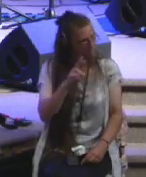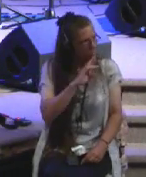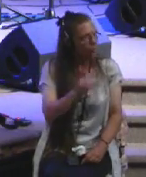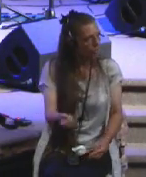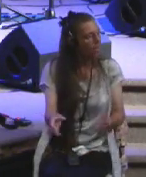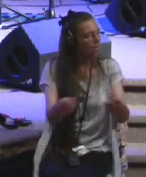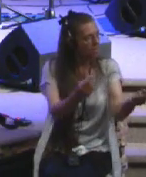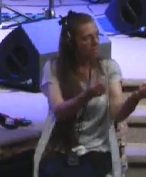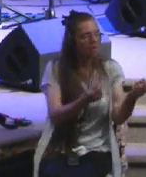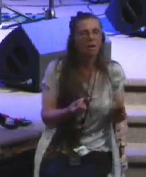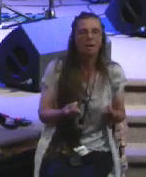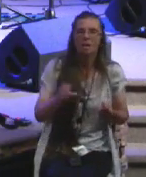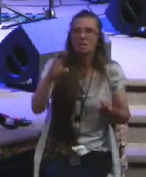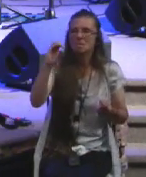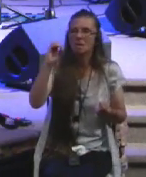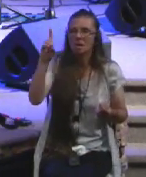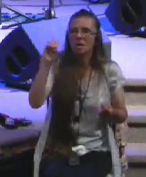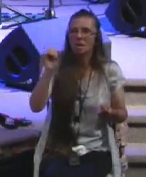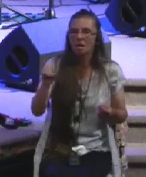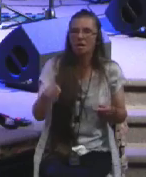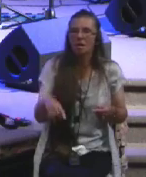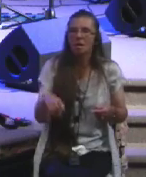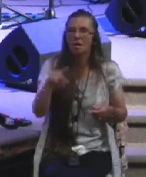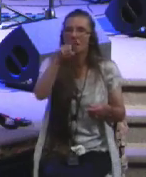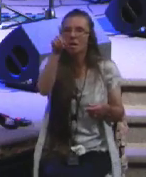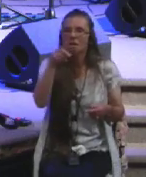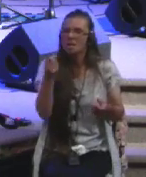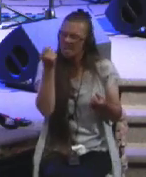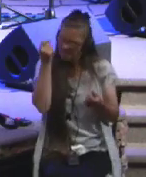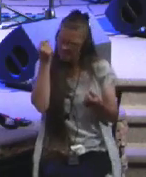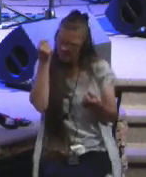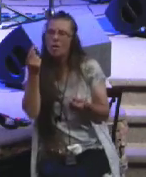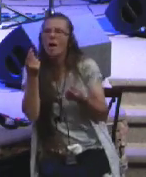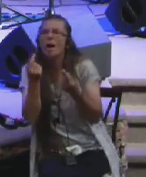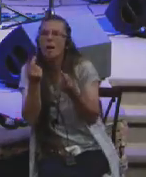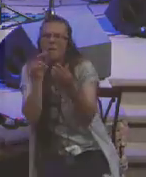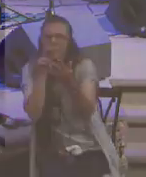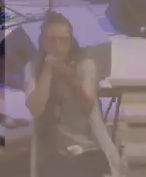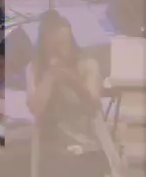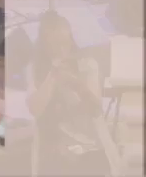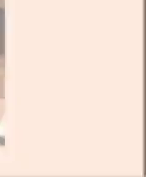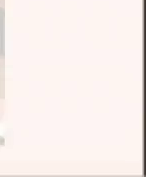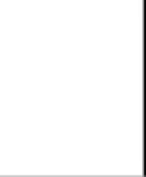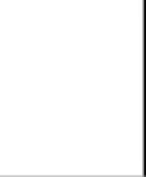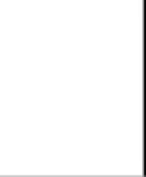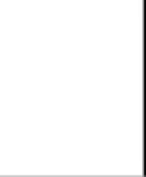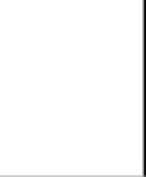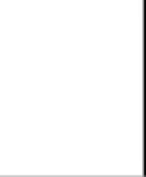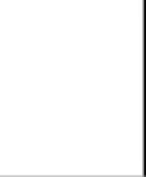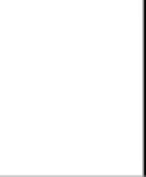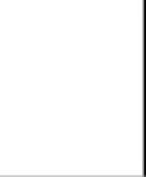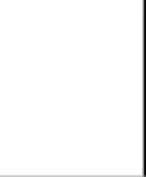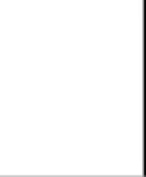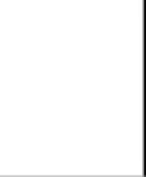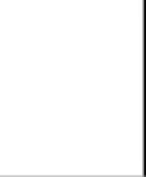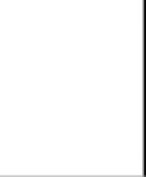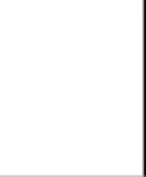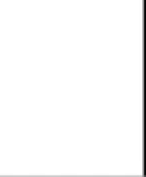couple, just to give you an example, I'm not going to labor it long, but those of you that are interested in it, you can just Google a thing called a